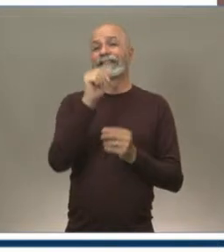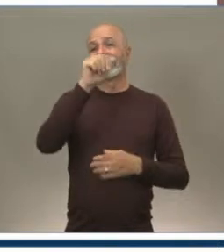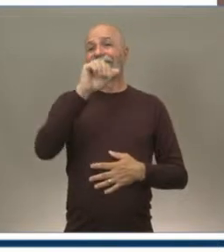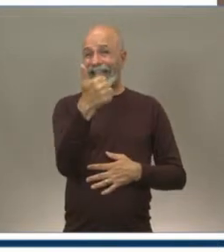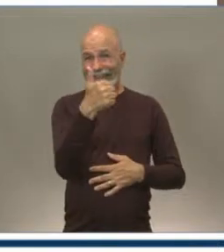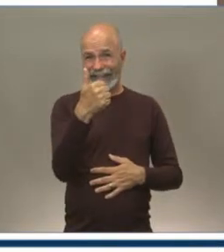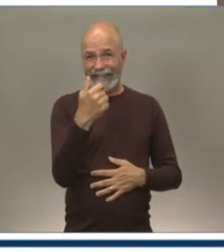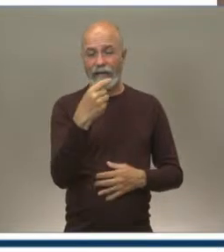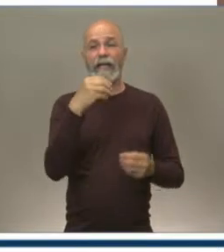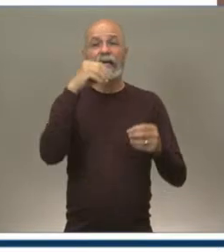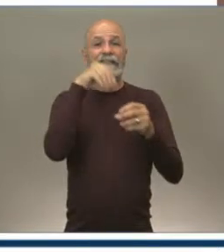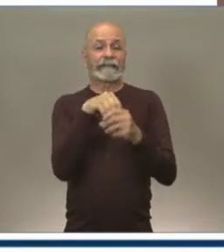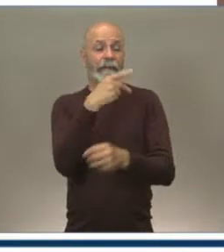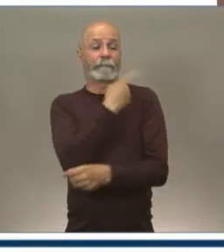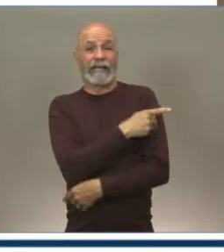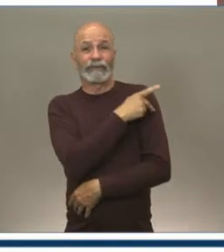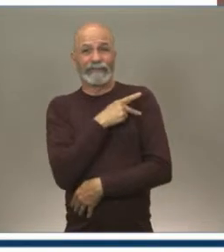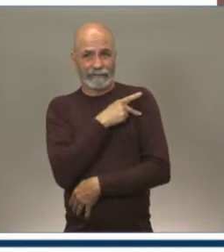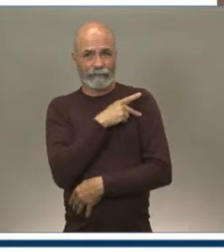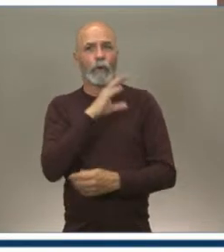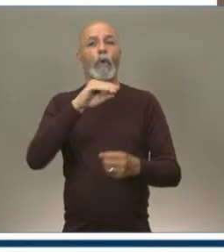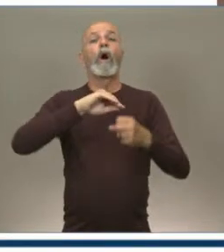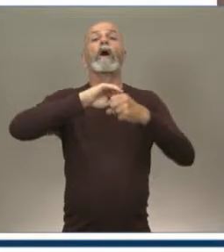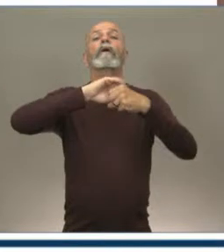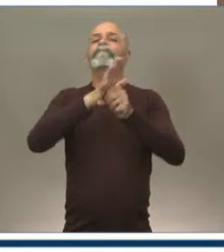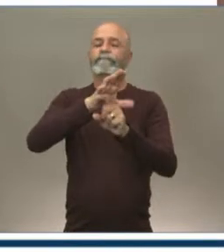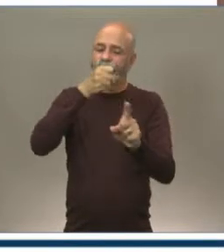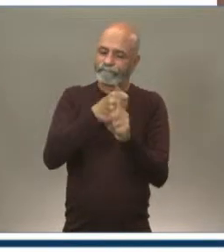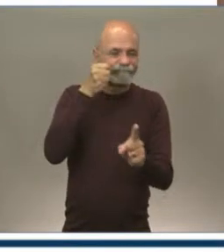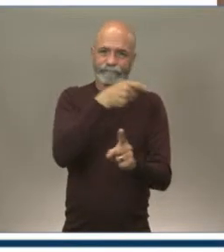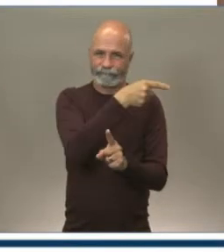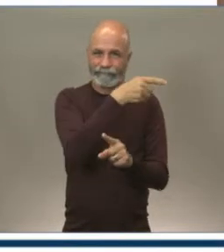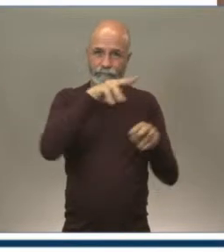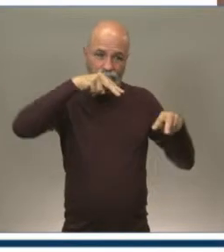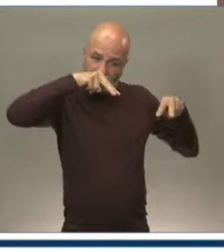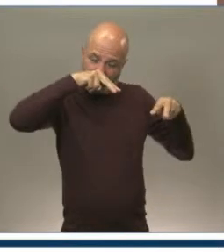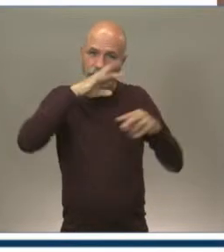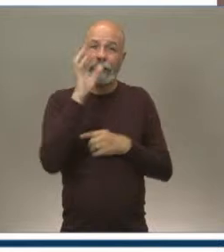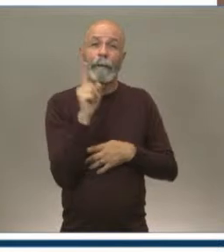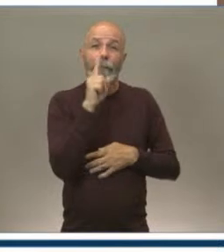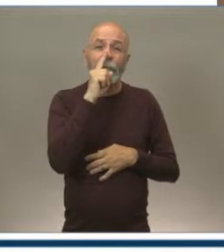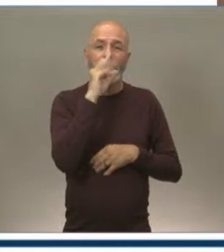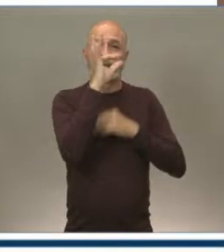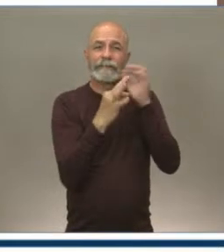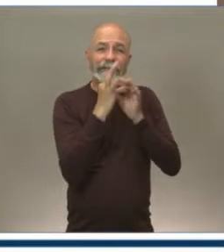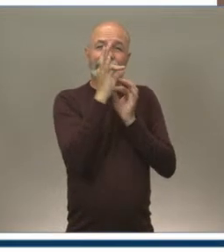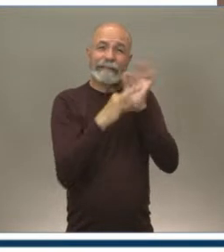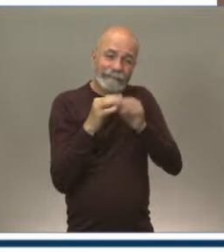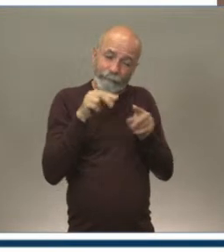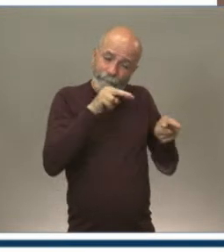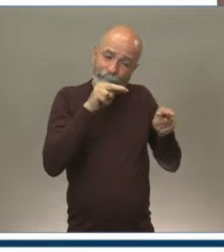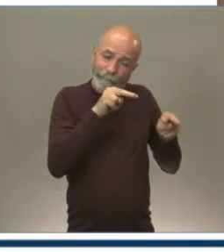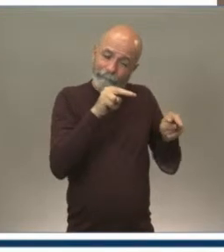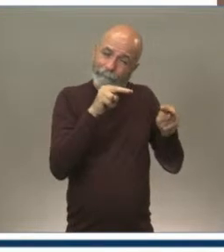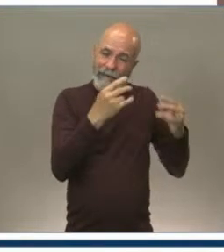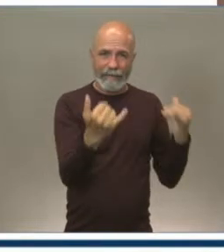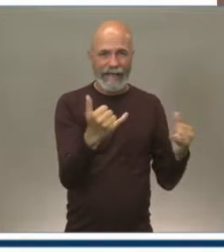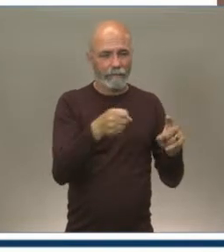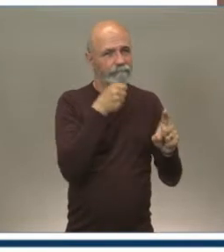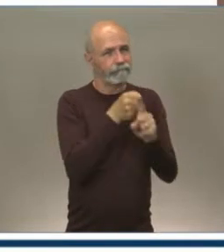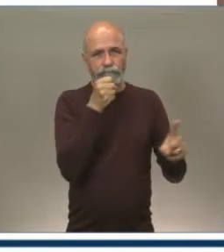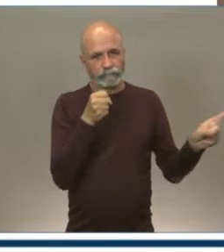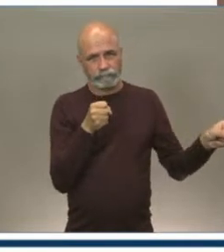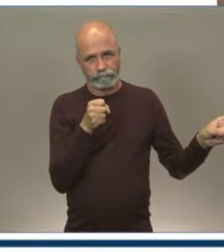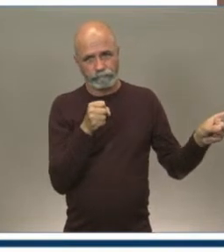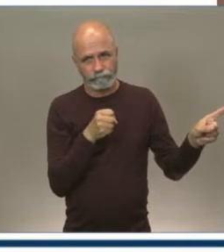unit. There's ongoing surveillance and testing of the remaining patients on that unit, and enhanced precautions are in place